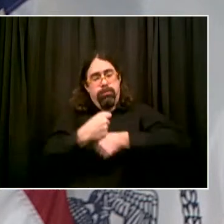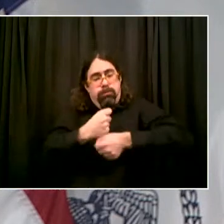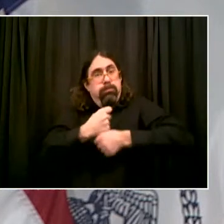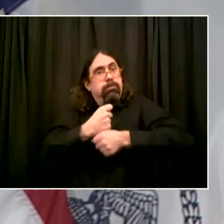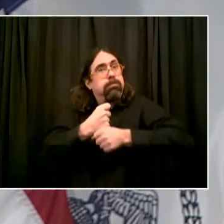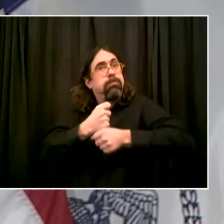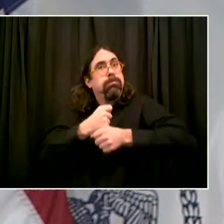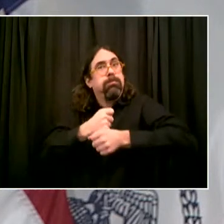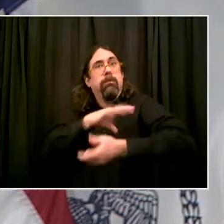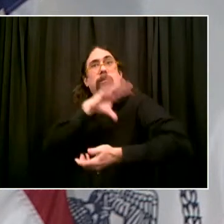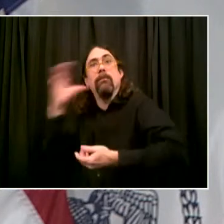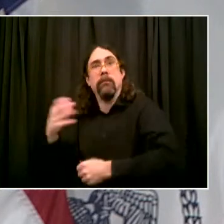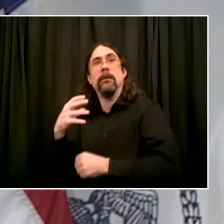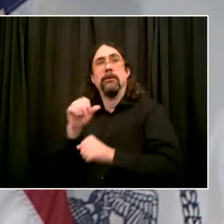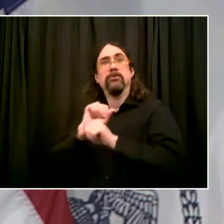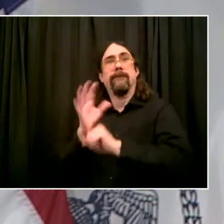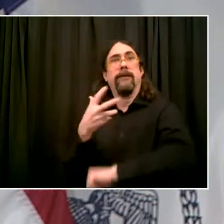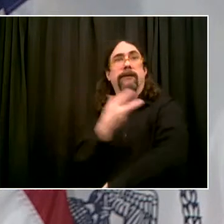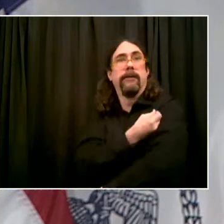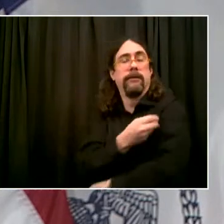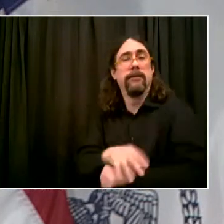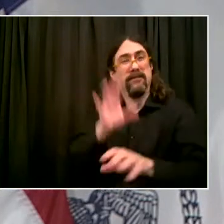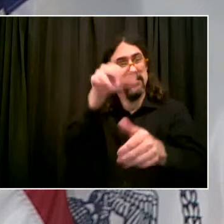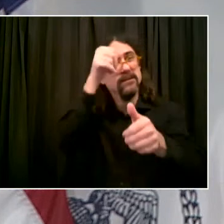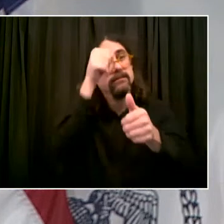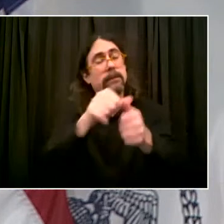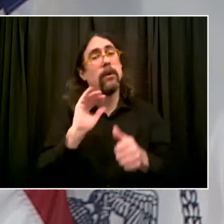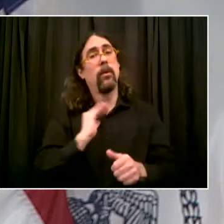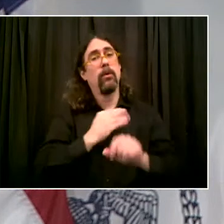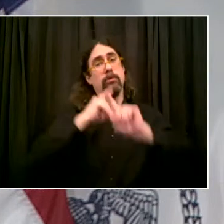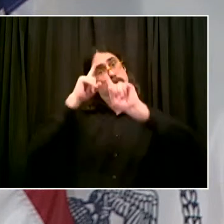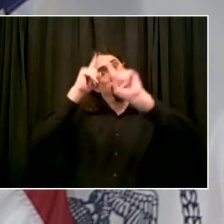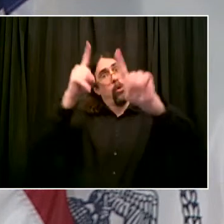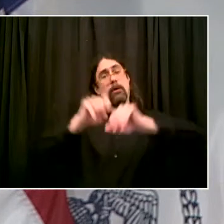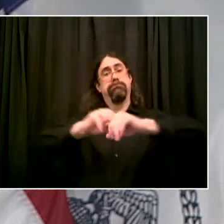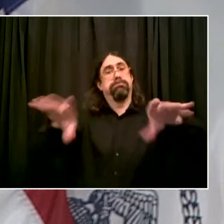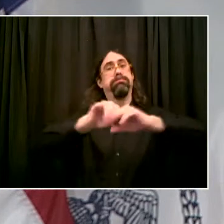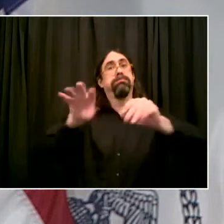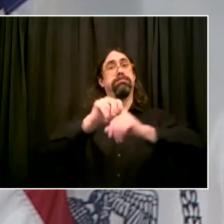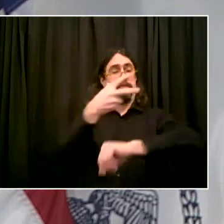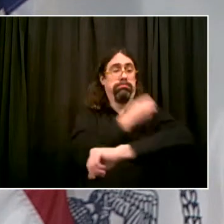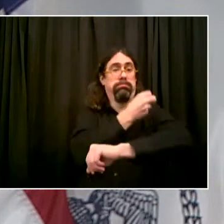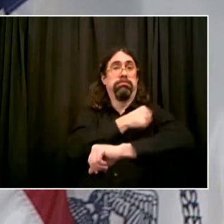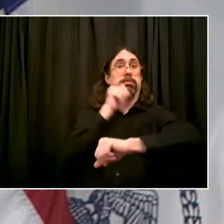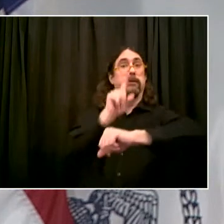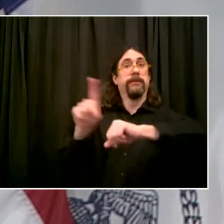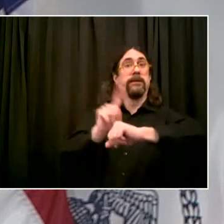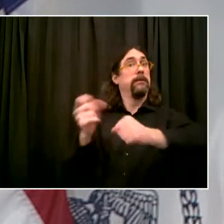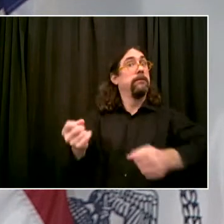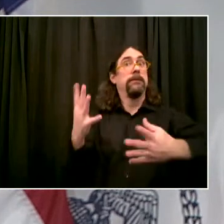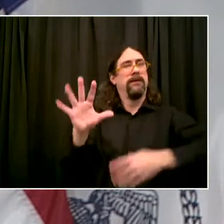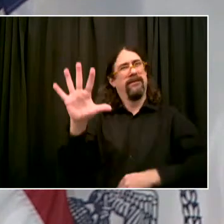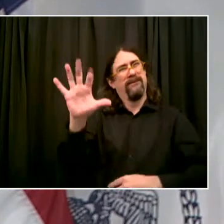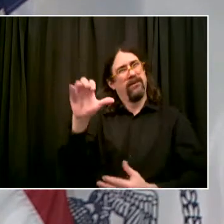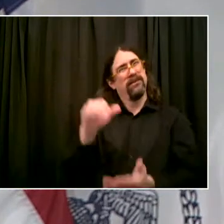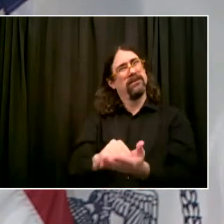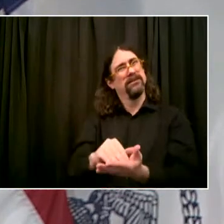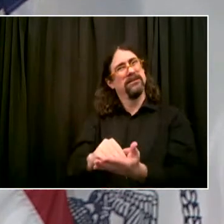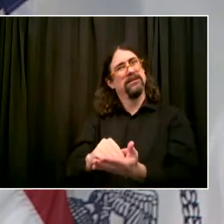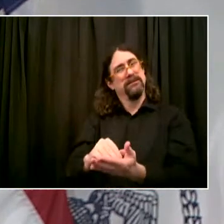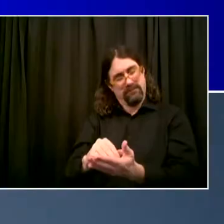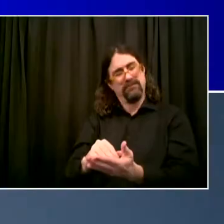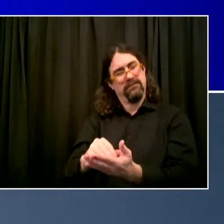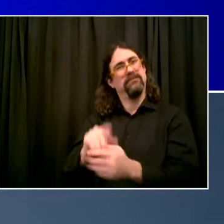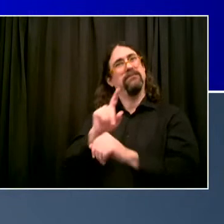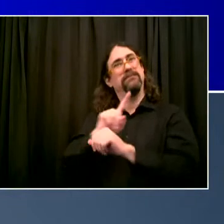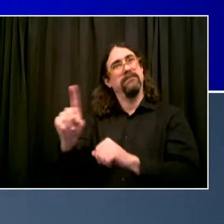do know is with the capacity we have and the supply we've had, we've now surpassed 800,000 doses given from the beginning of